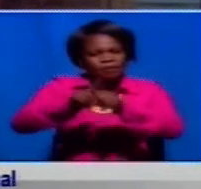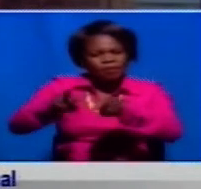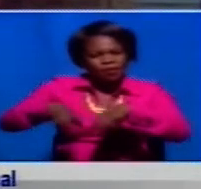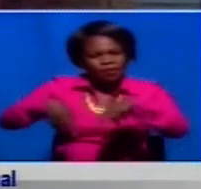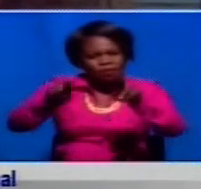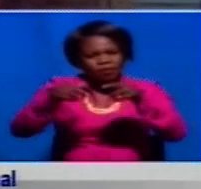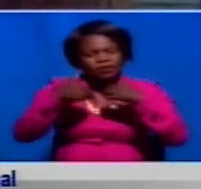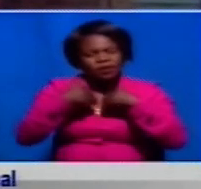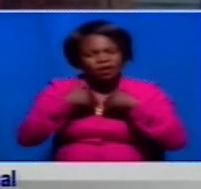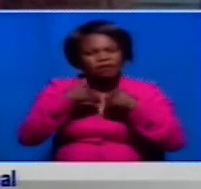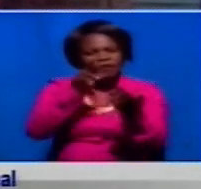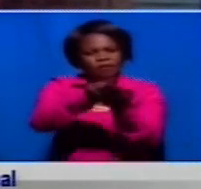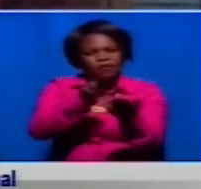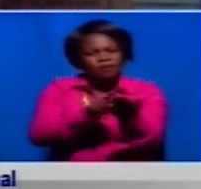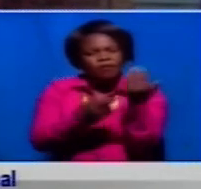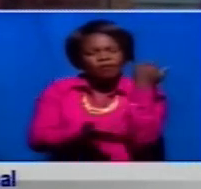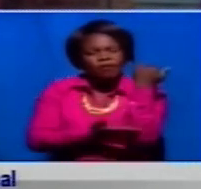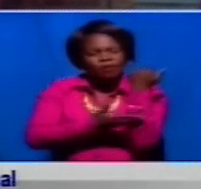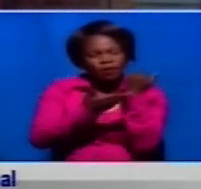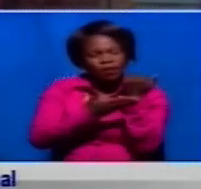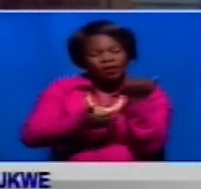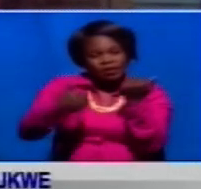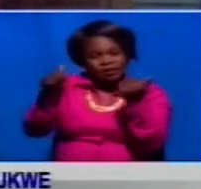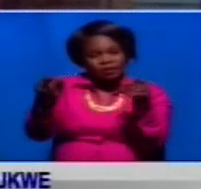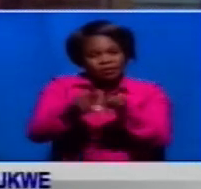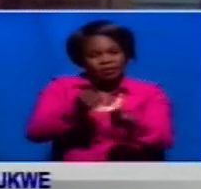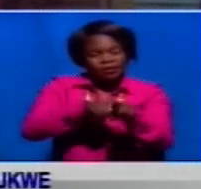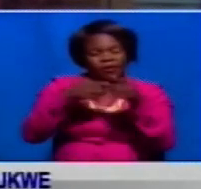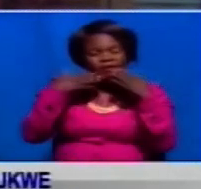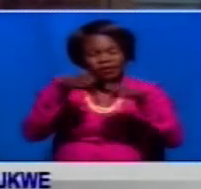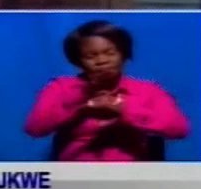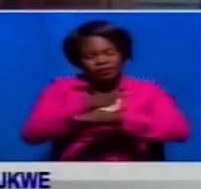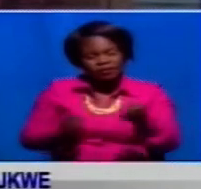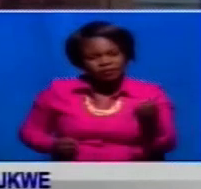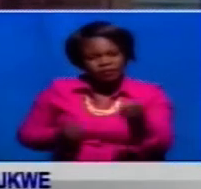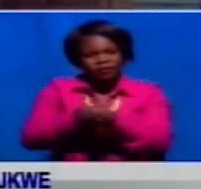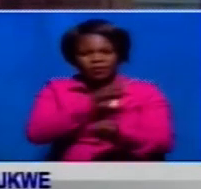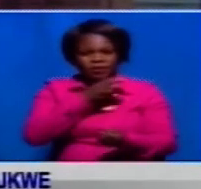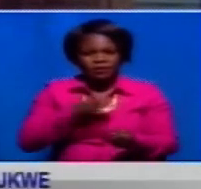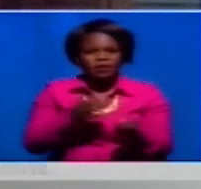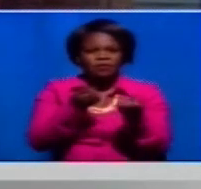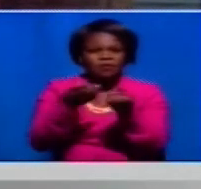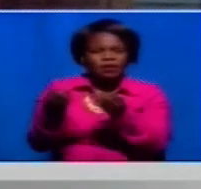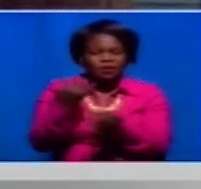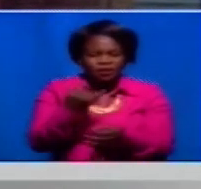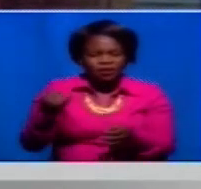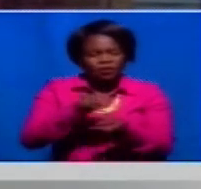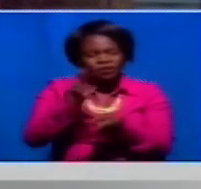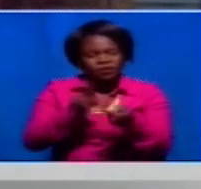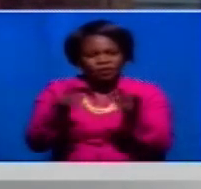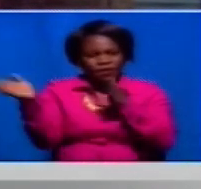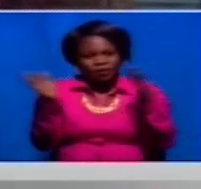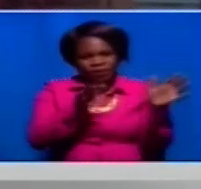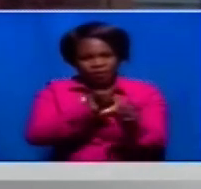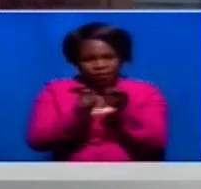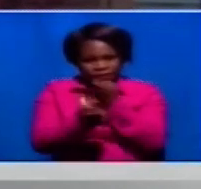recorded progress. He has also thanked Zambia for supporting China on a number of issues such as climate change and the